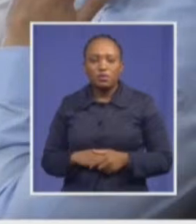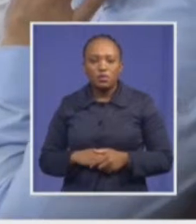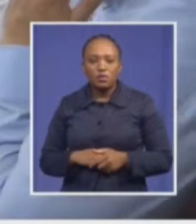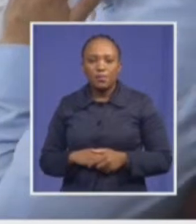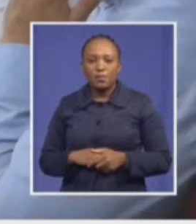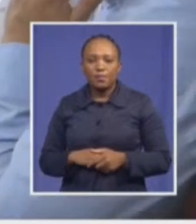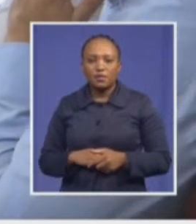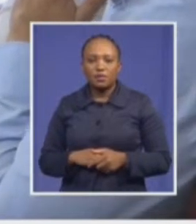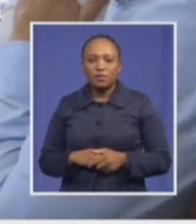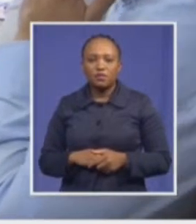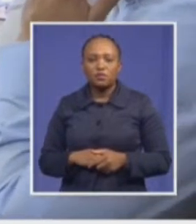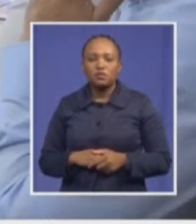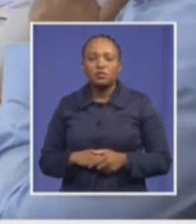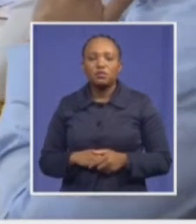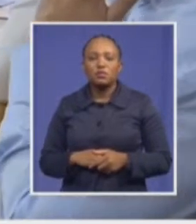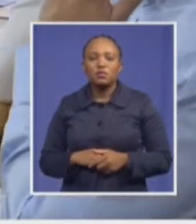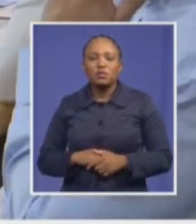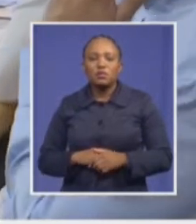document on page 110,